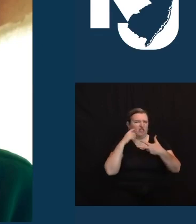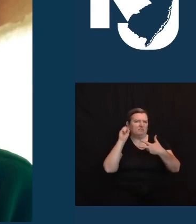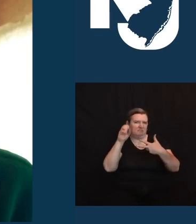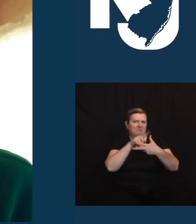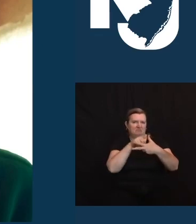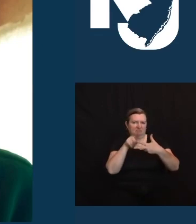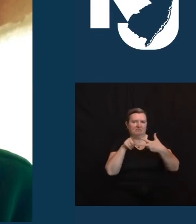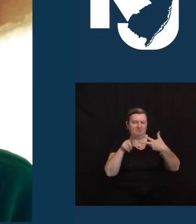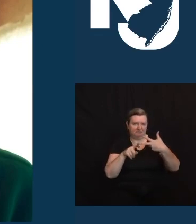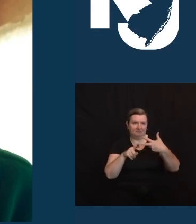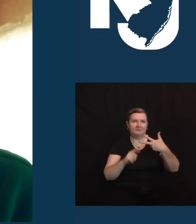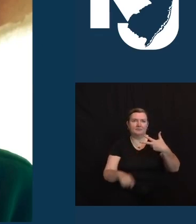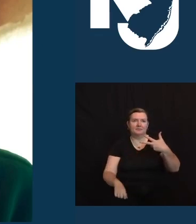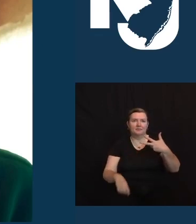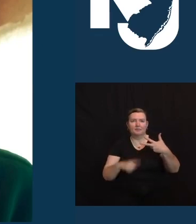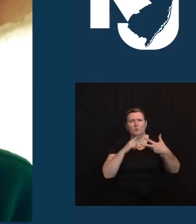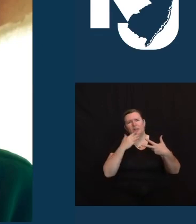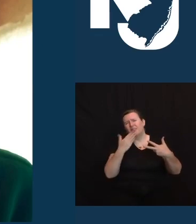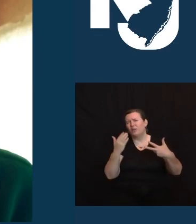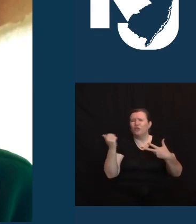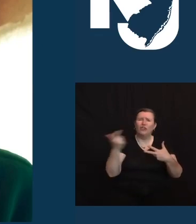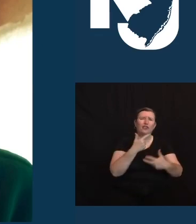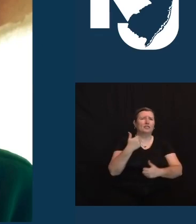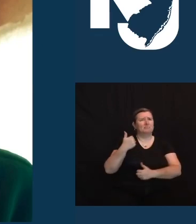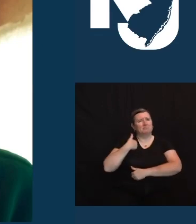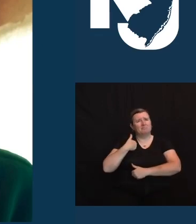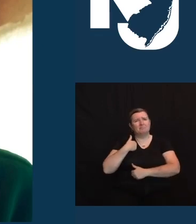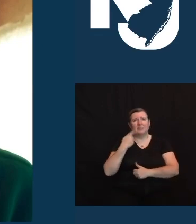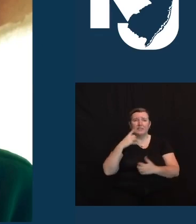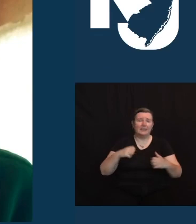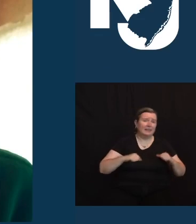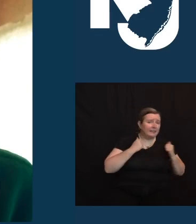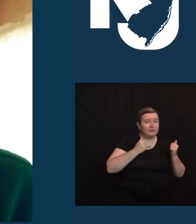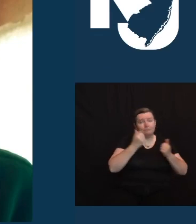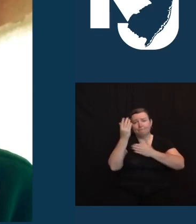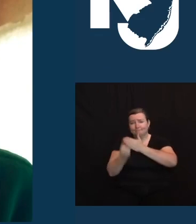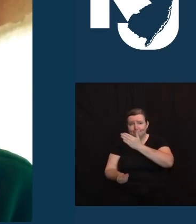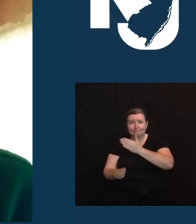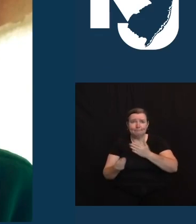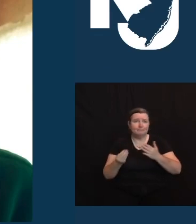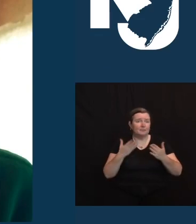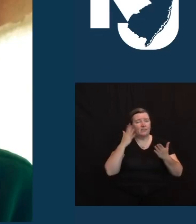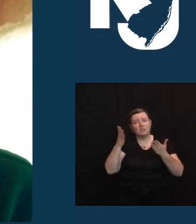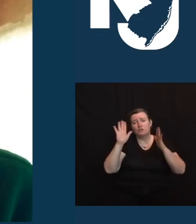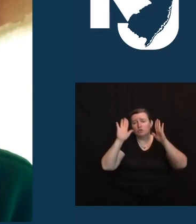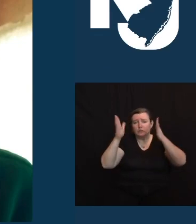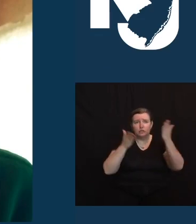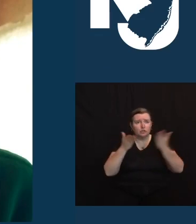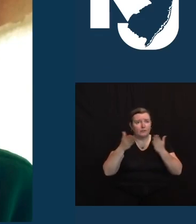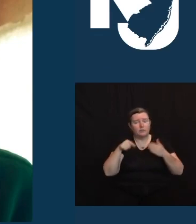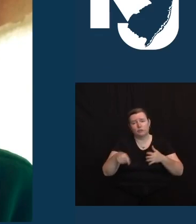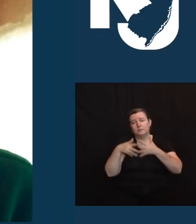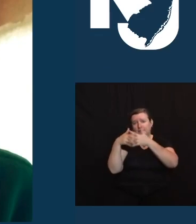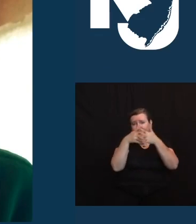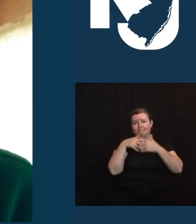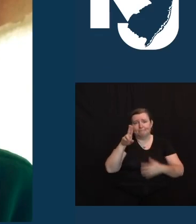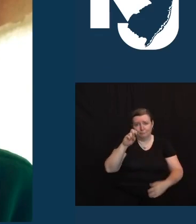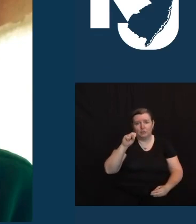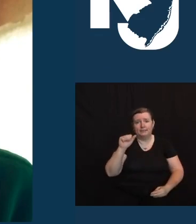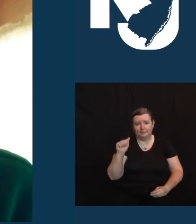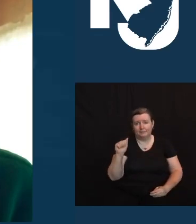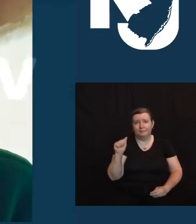and all of our veterans living and gone before us, and we thank them for their great service to the United States of America. With